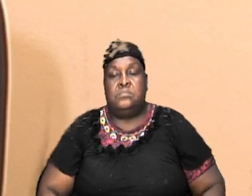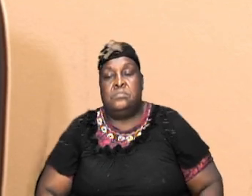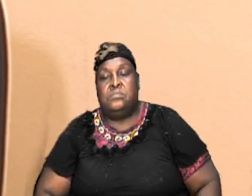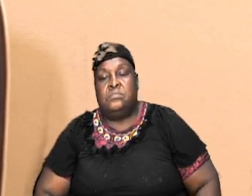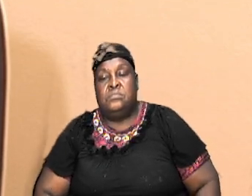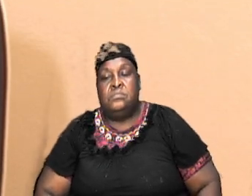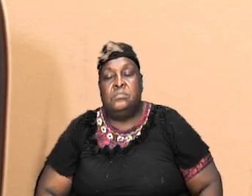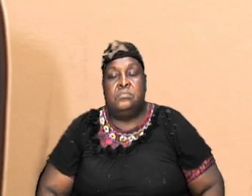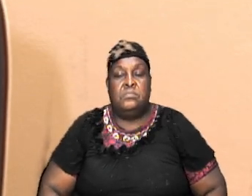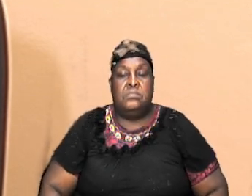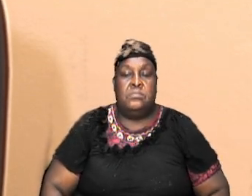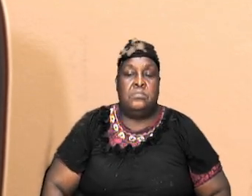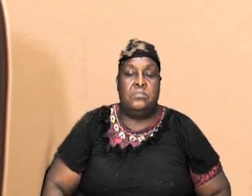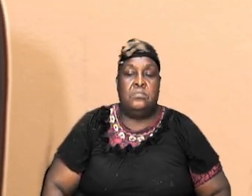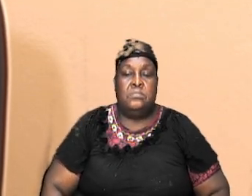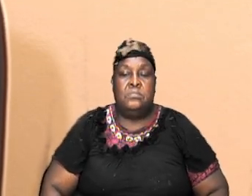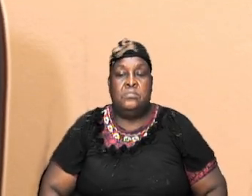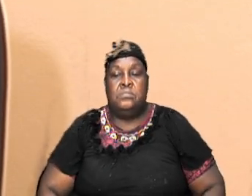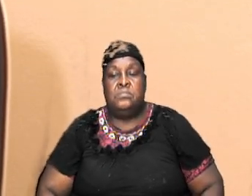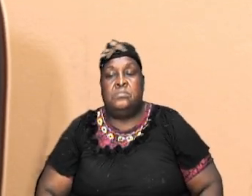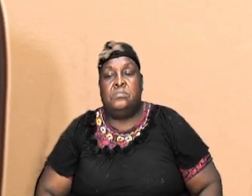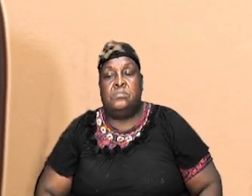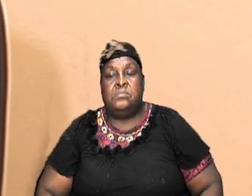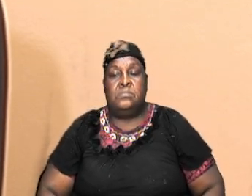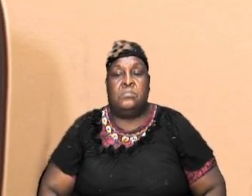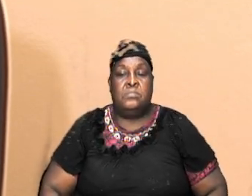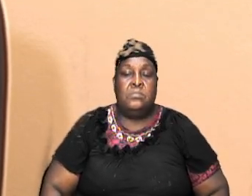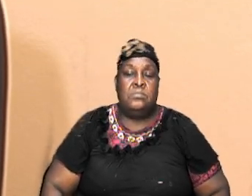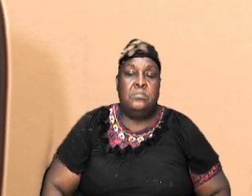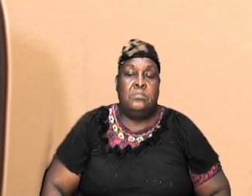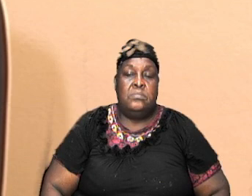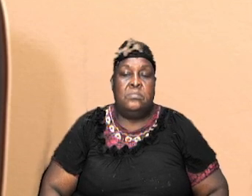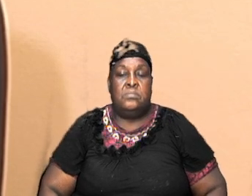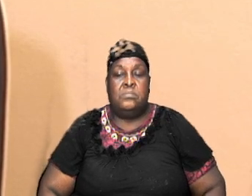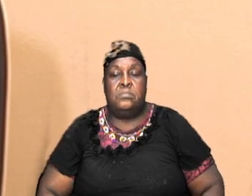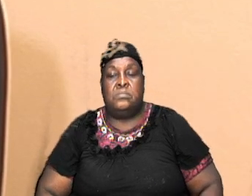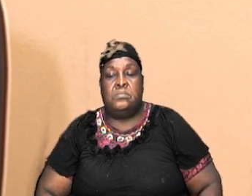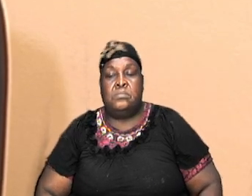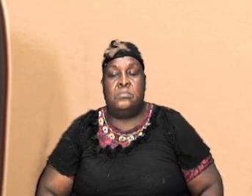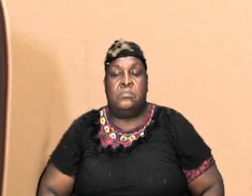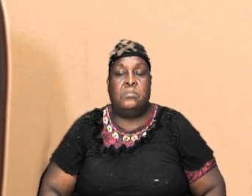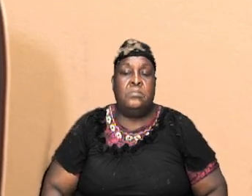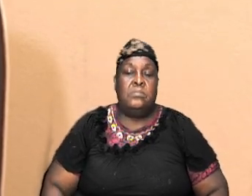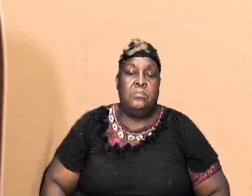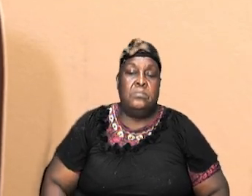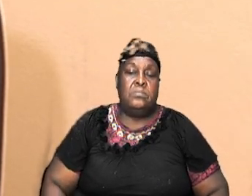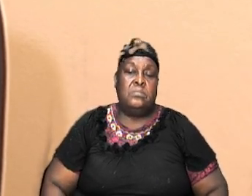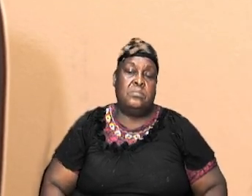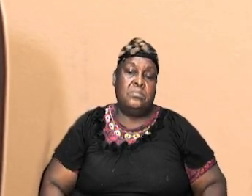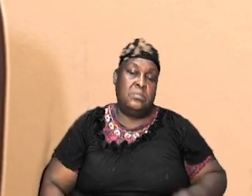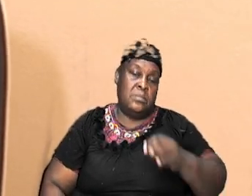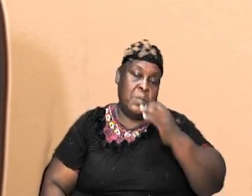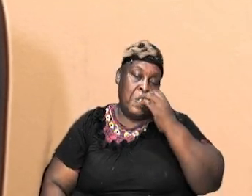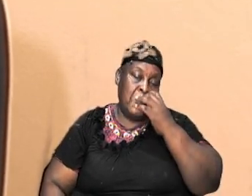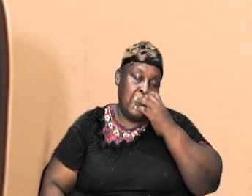purchase. You know, all of this will go in aid of our building fund. We're going to have